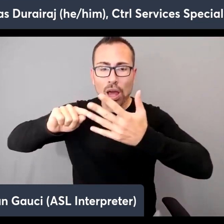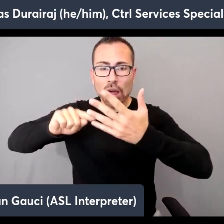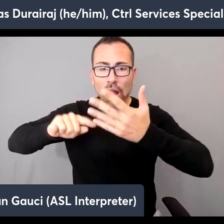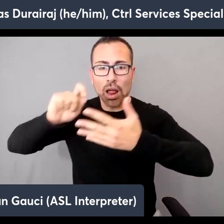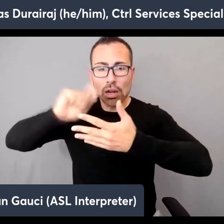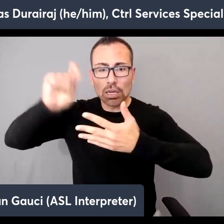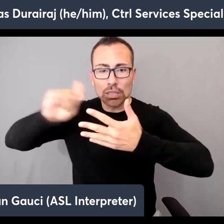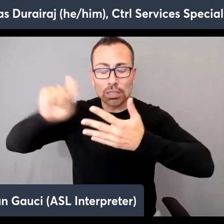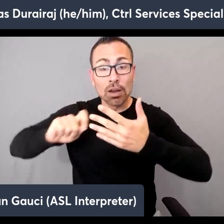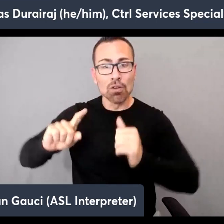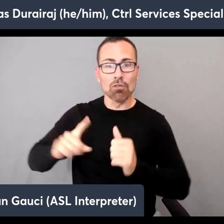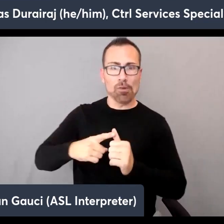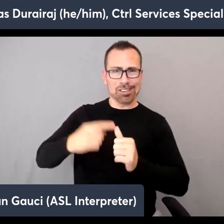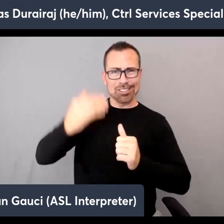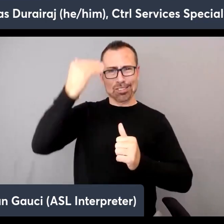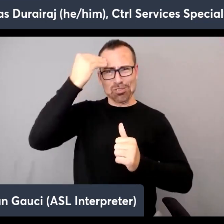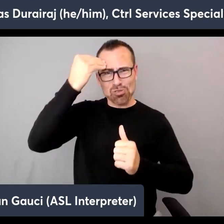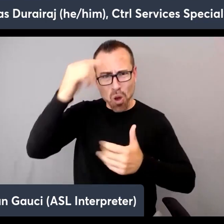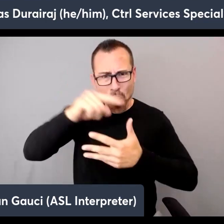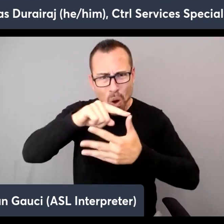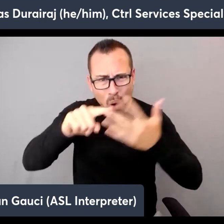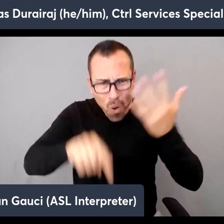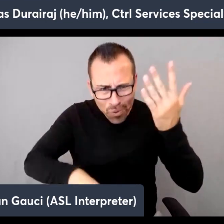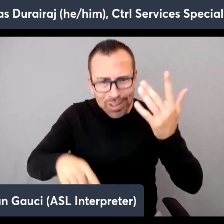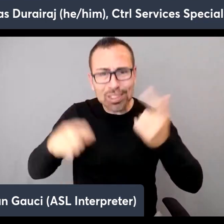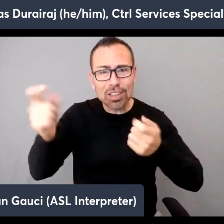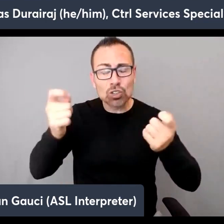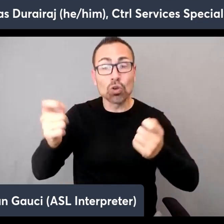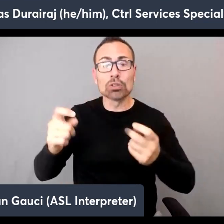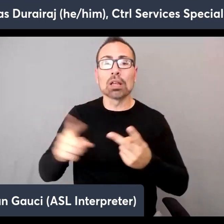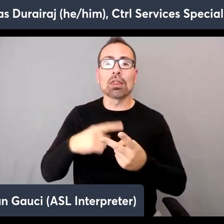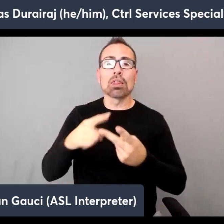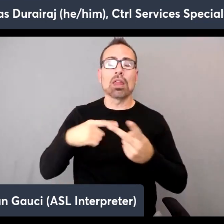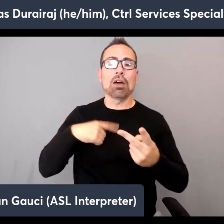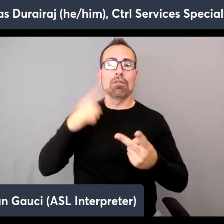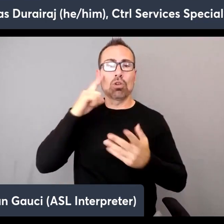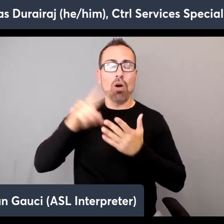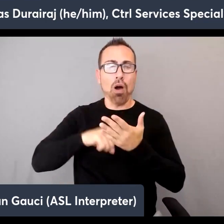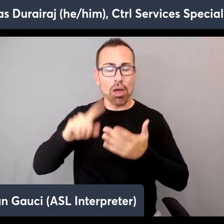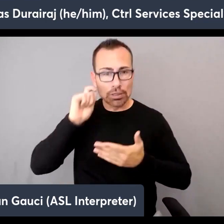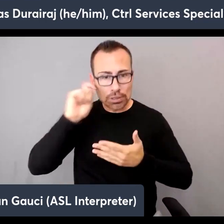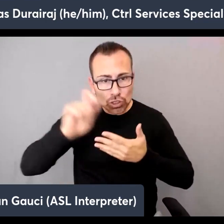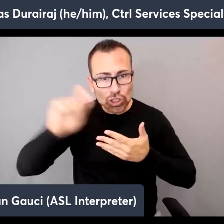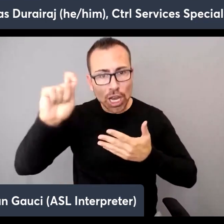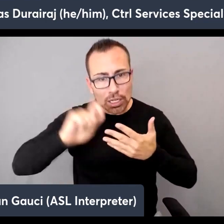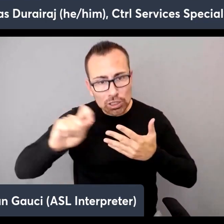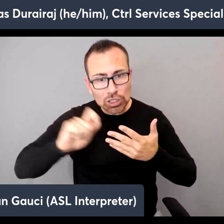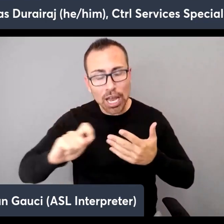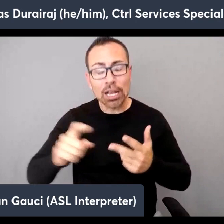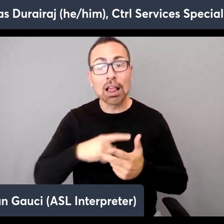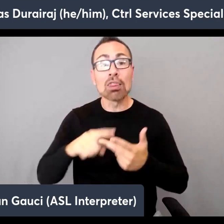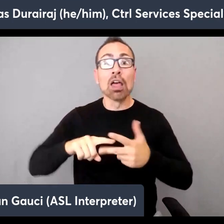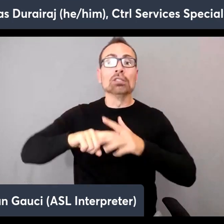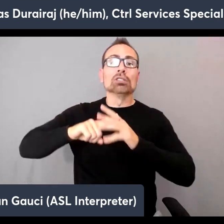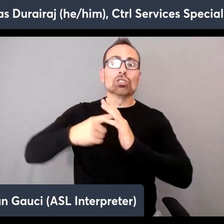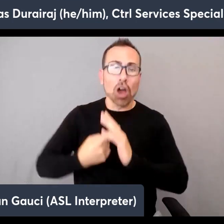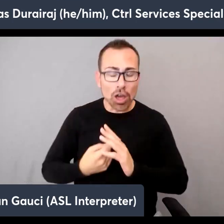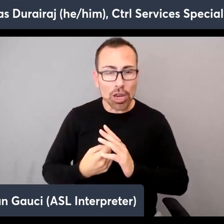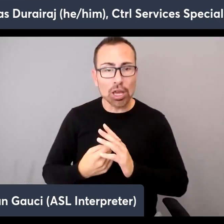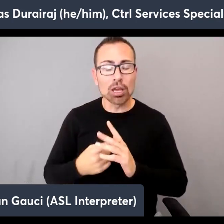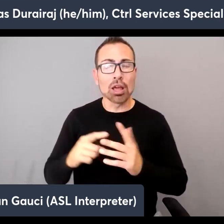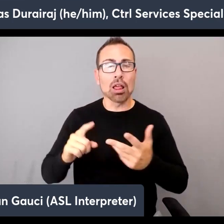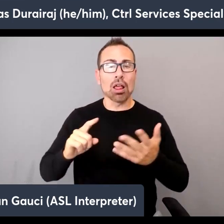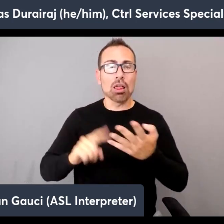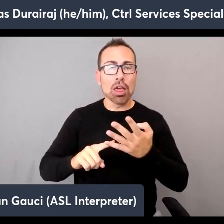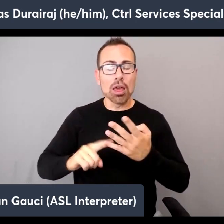and having an auditor kind of check them, but then implementing them, proving that you've met them. It sounds like Control Tower and